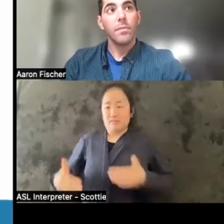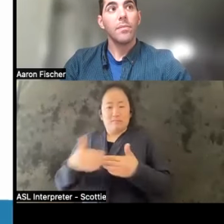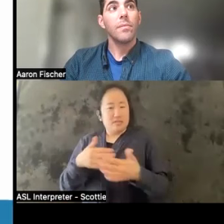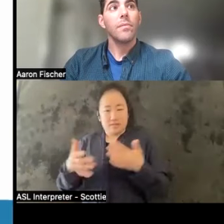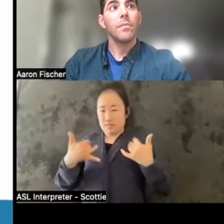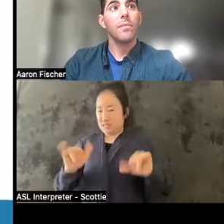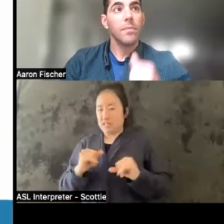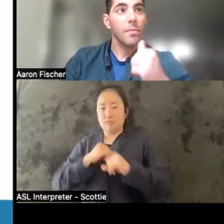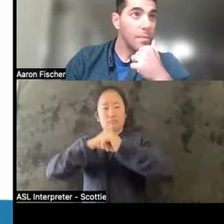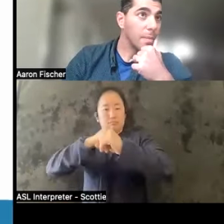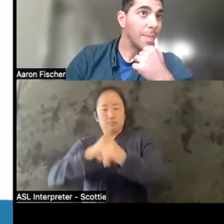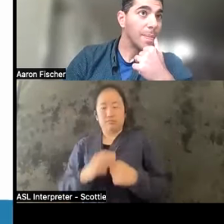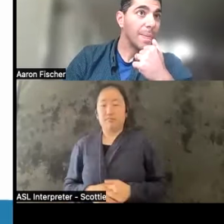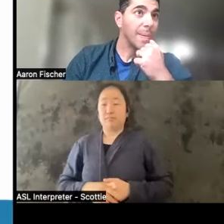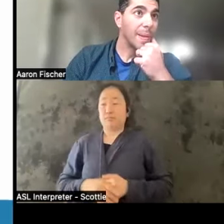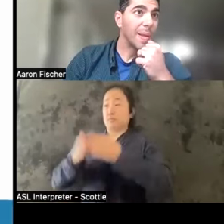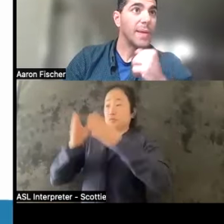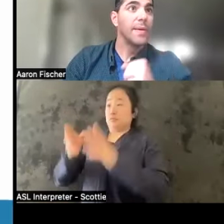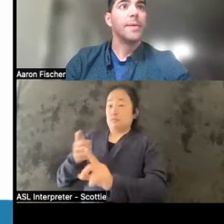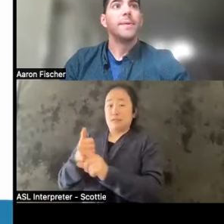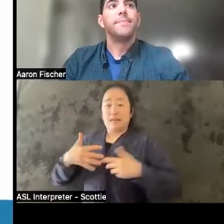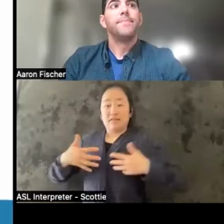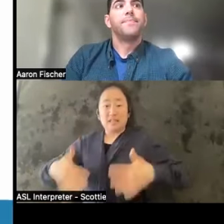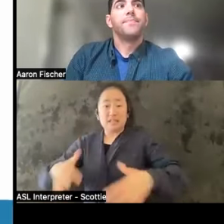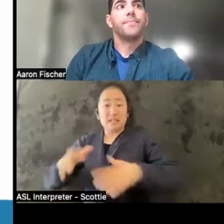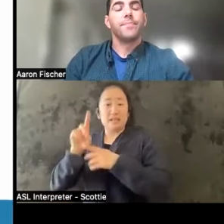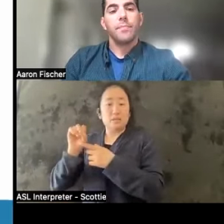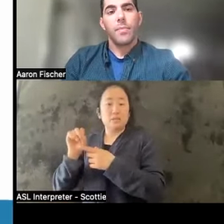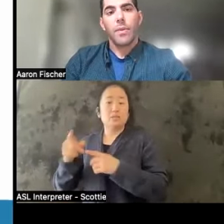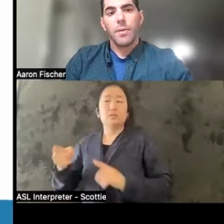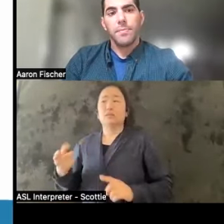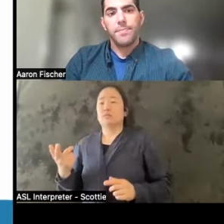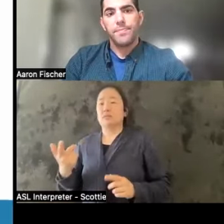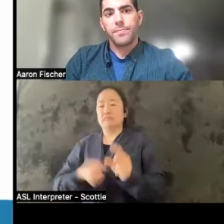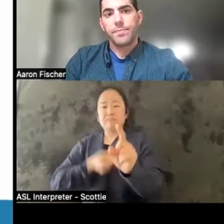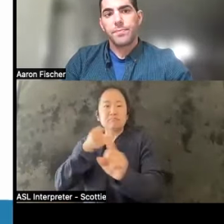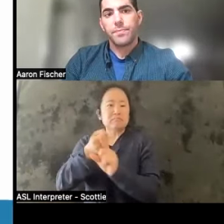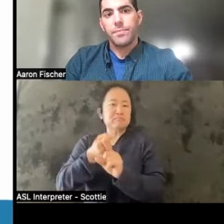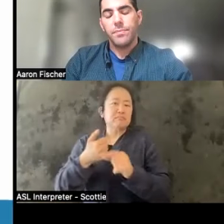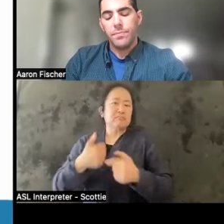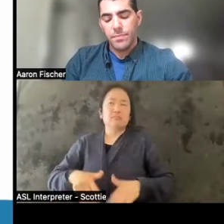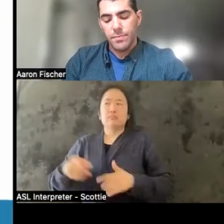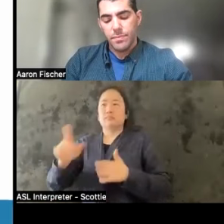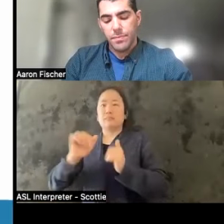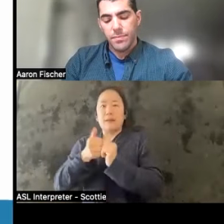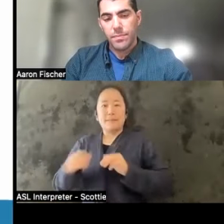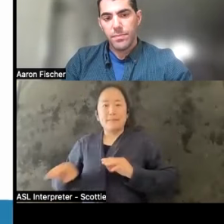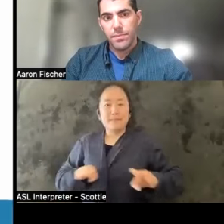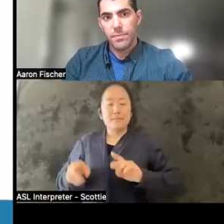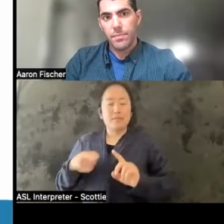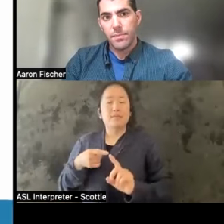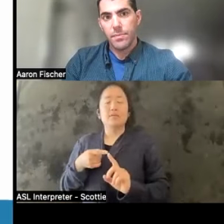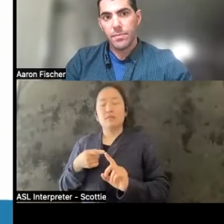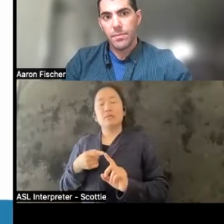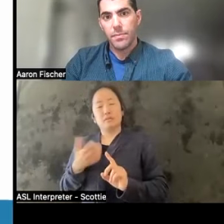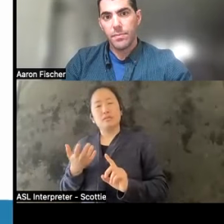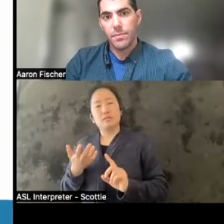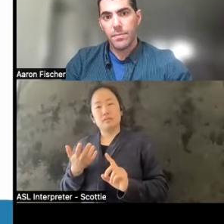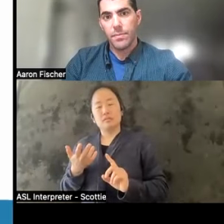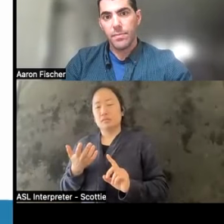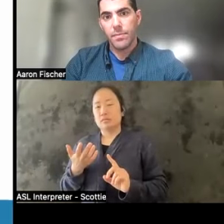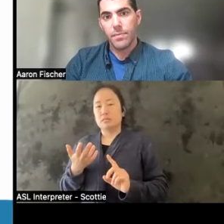a condition, maybe an anxiety disorder that impacts them in many ways, including how they behave, and that maybe